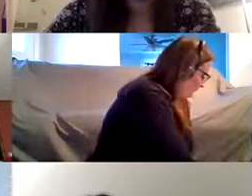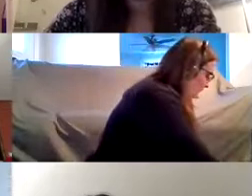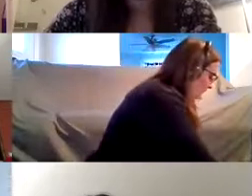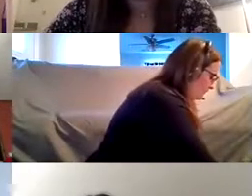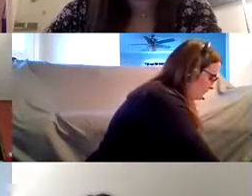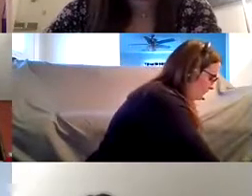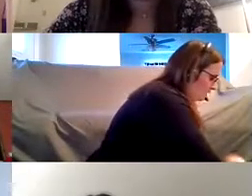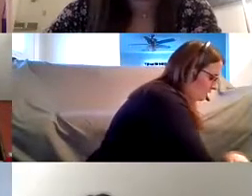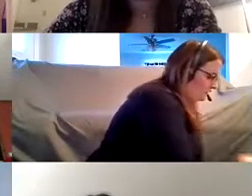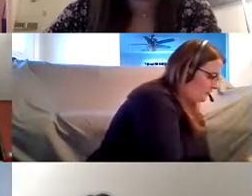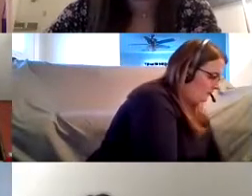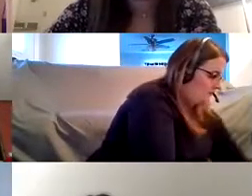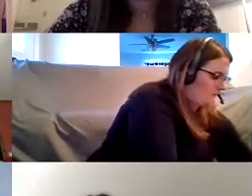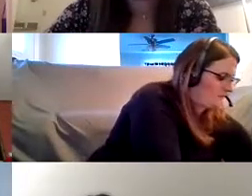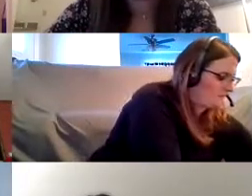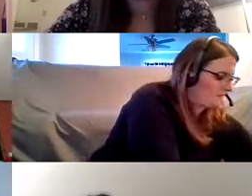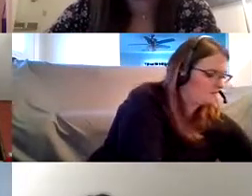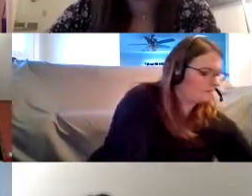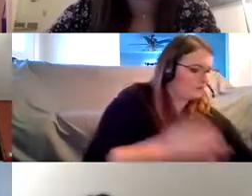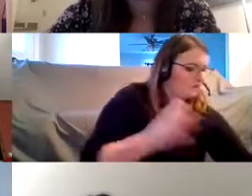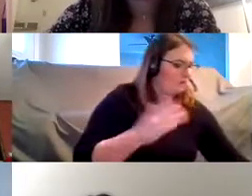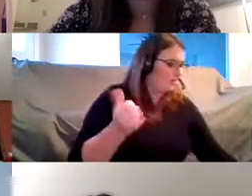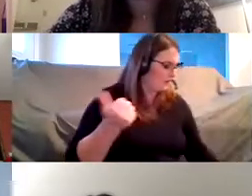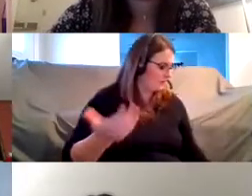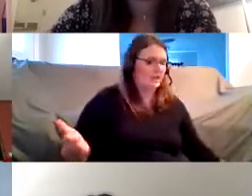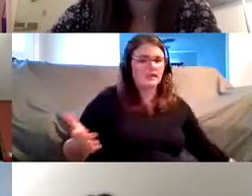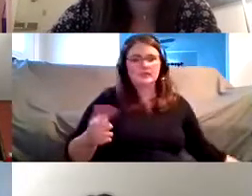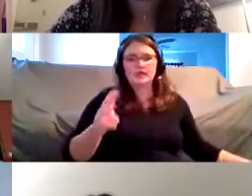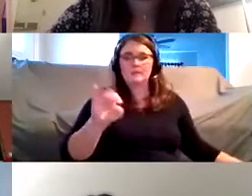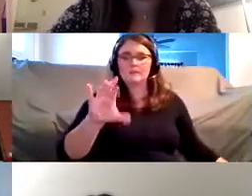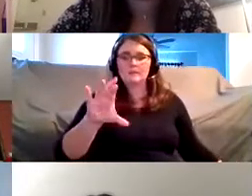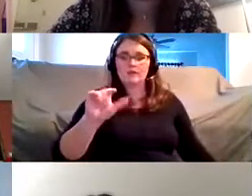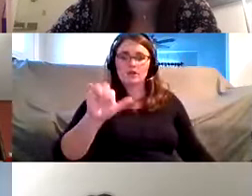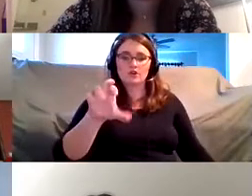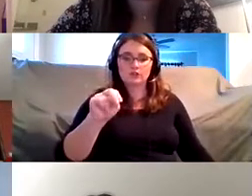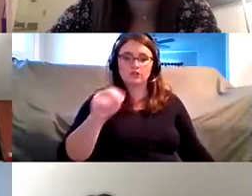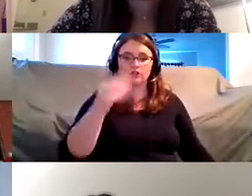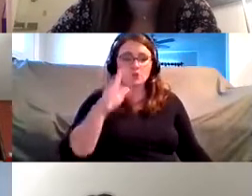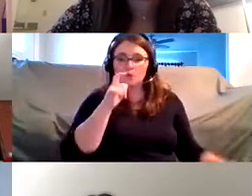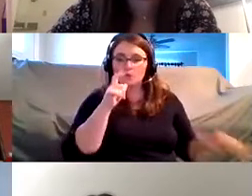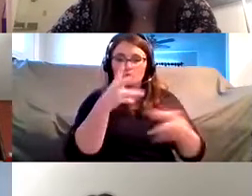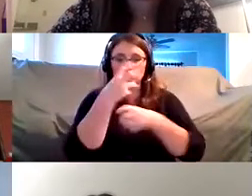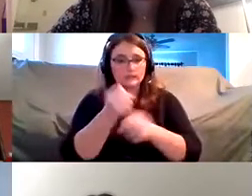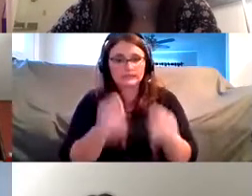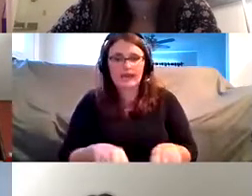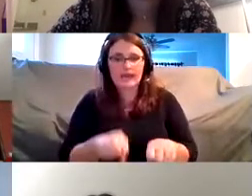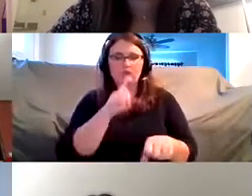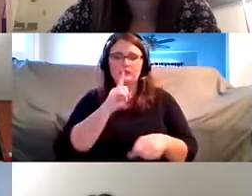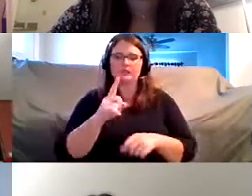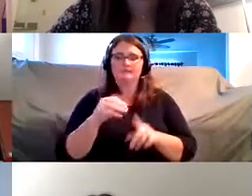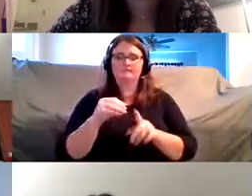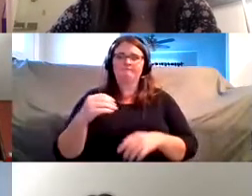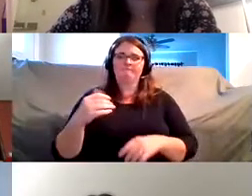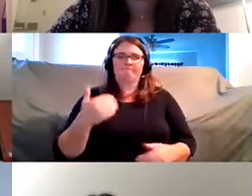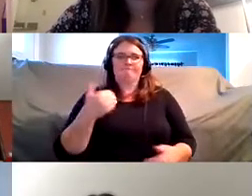can trust. And then it kind of just gets to your core over time. And so that's the most challenging part for me that I've had to